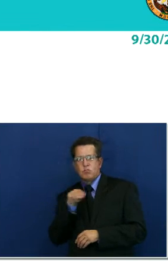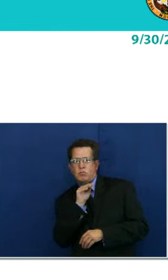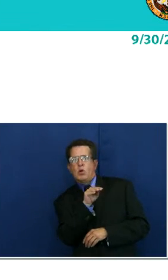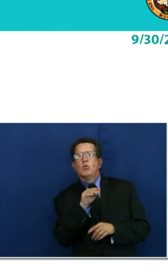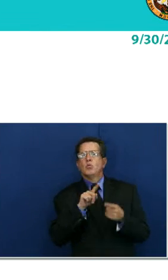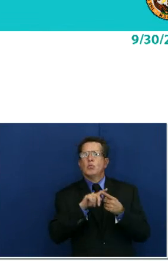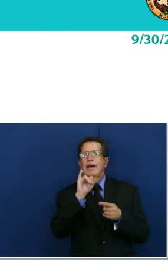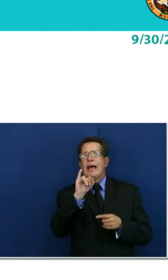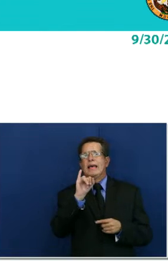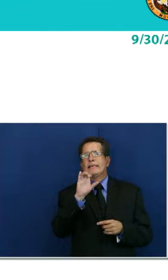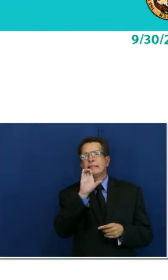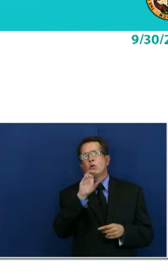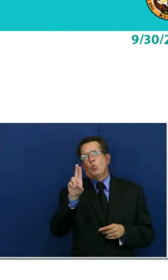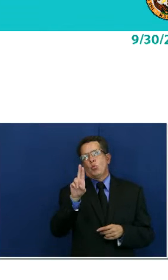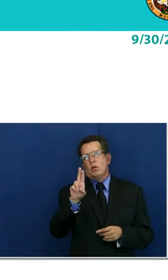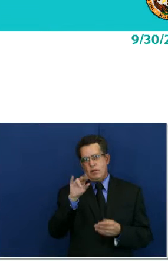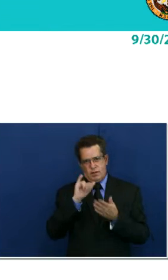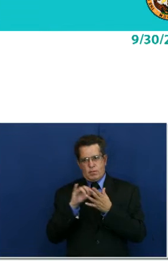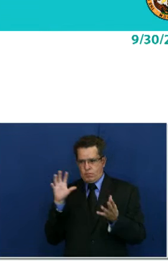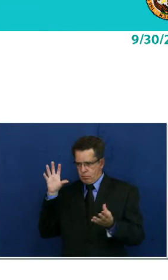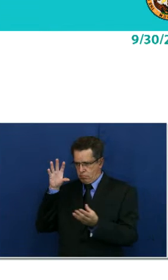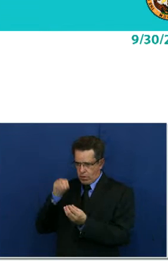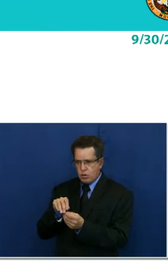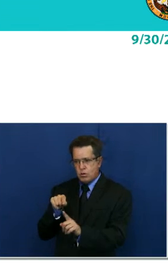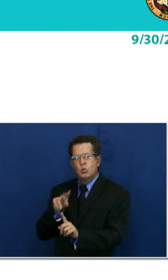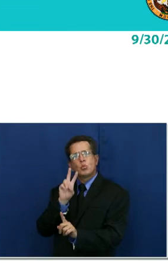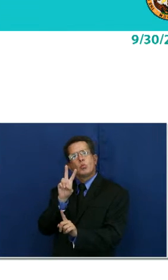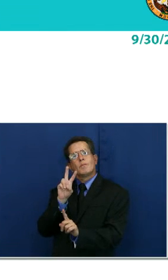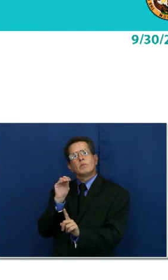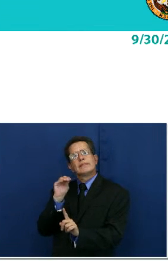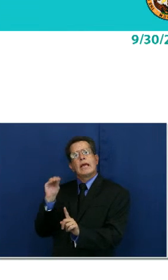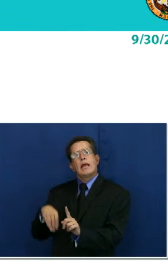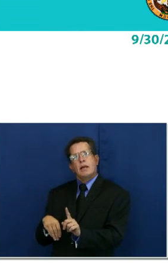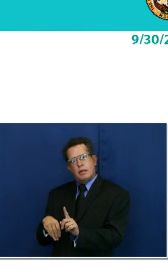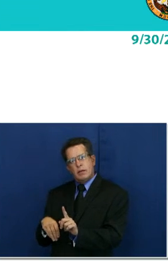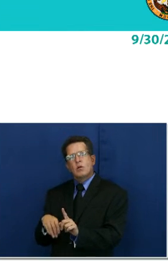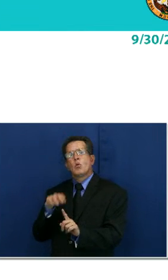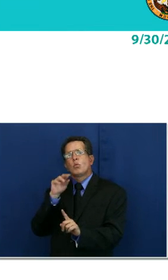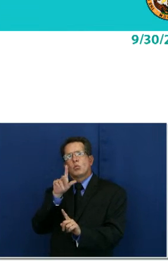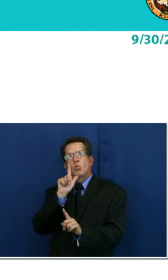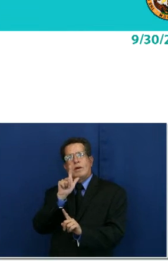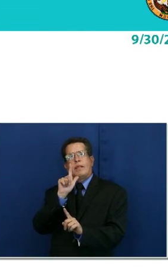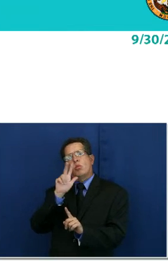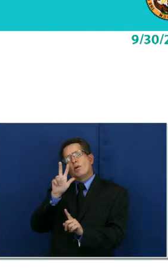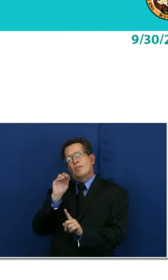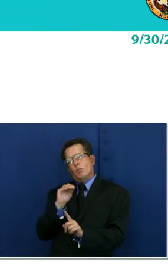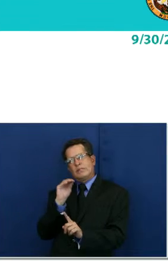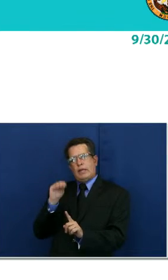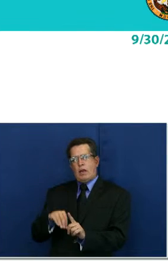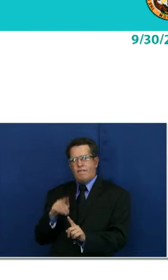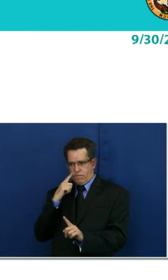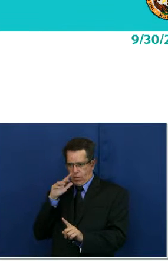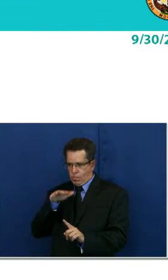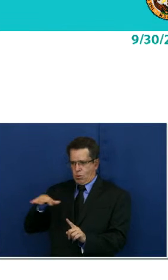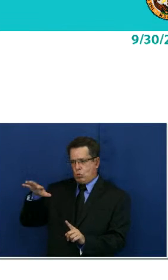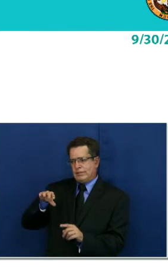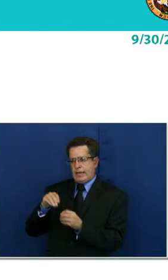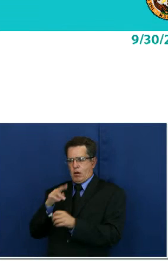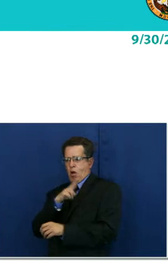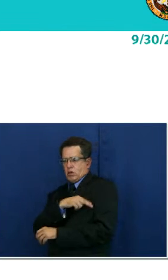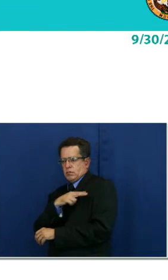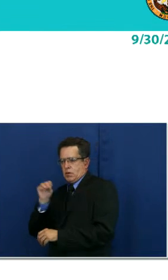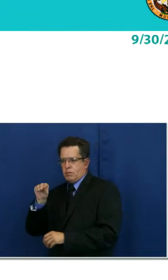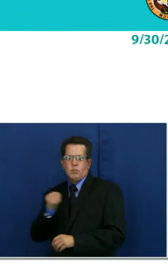ICU. This number is 2% of the total number of cases and 23% of the total number of those